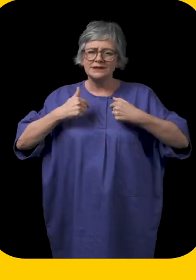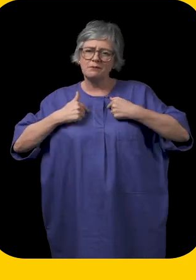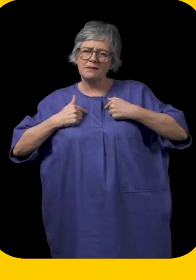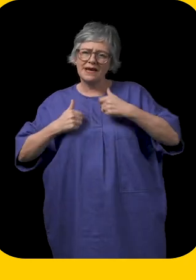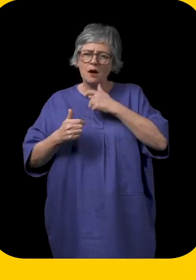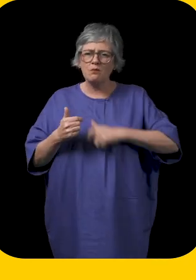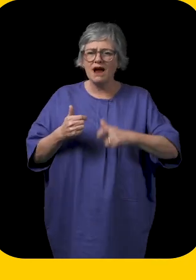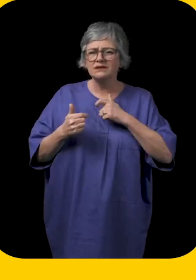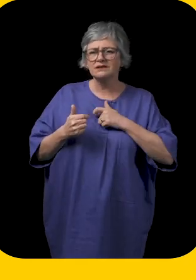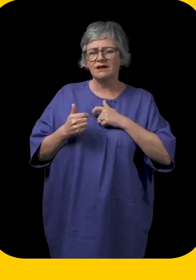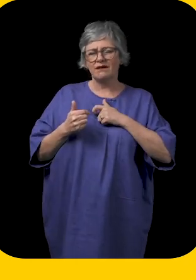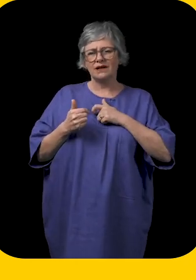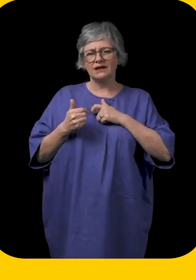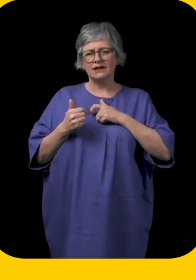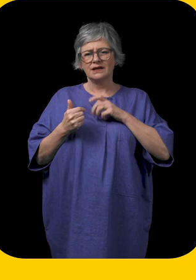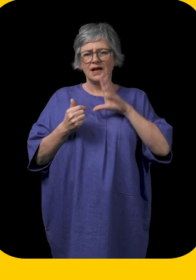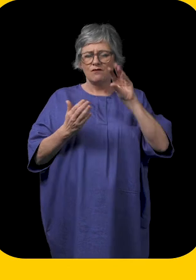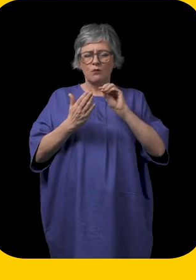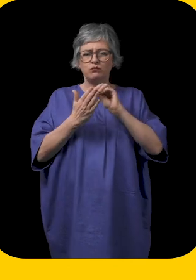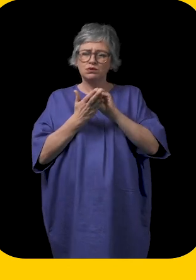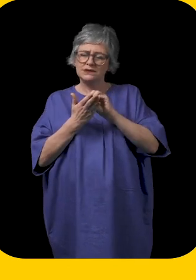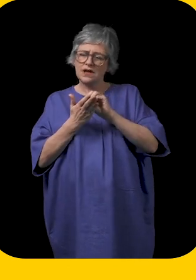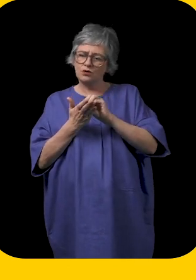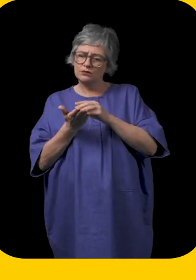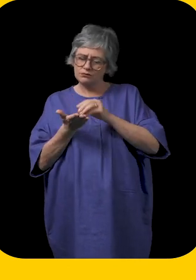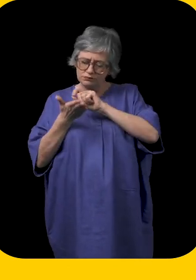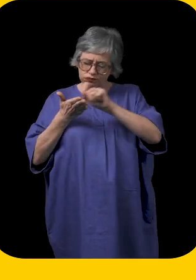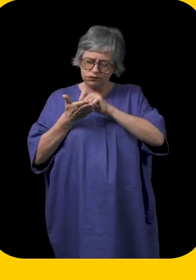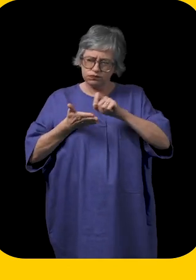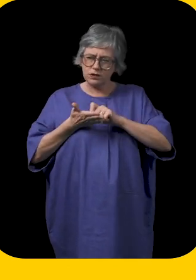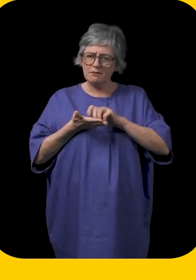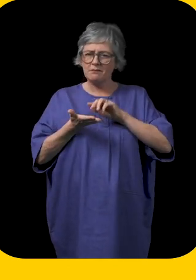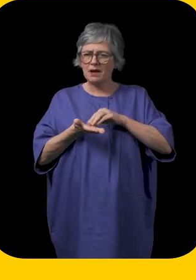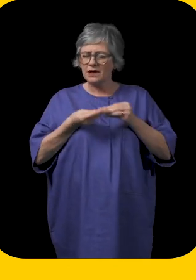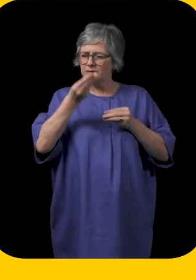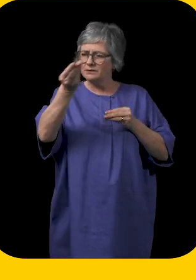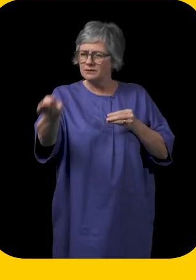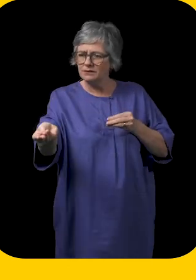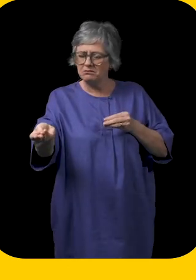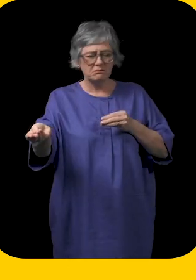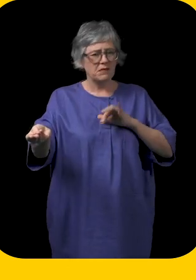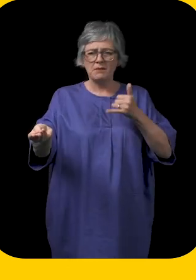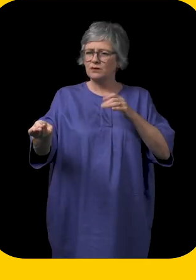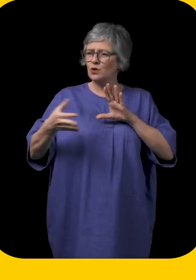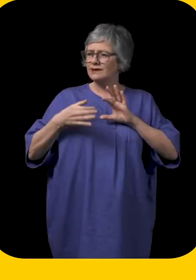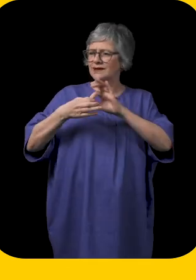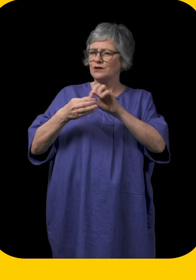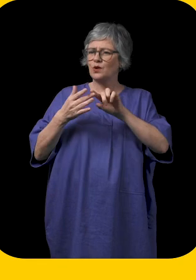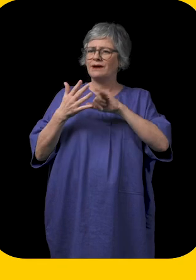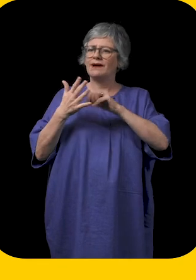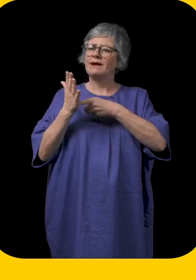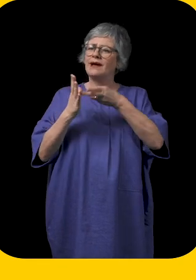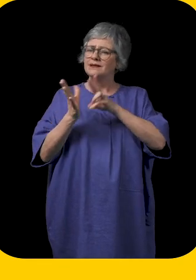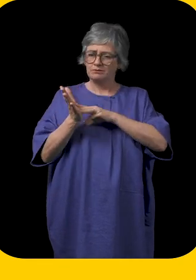unique to me and personal that I feel like if I put it, you know, if I wrote it down on paper and presented it to somebody, they might or might not necessarily connect